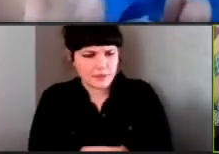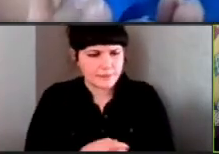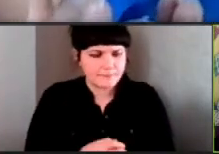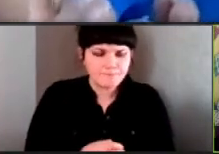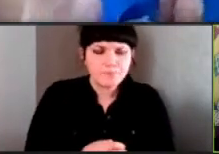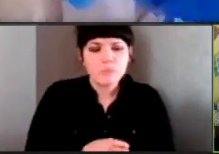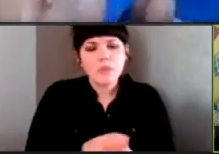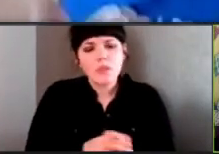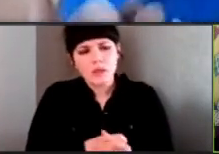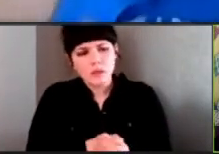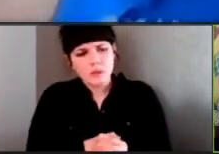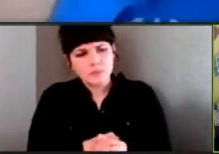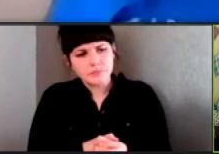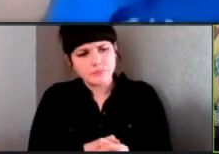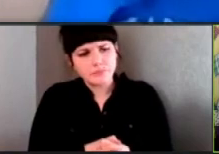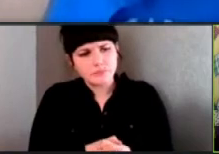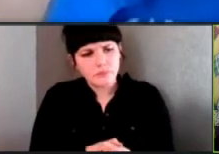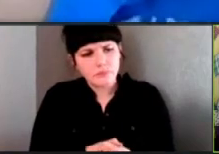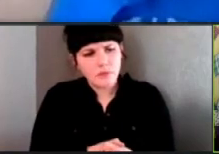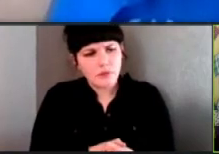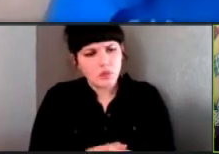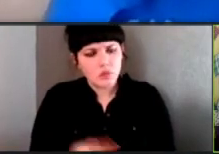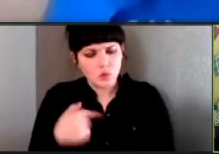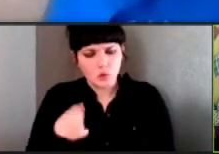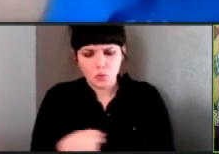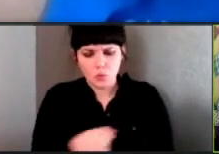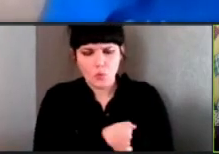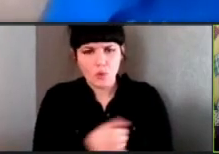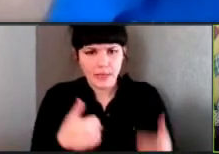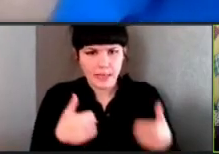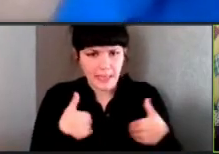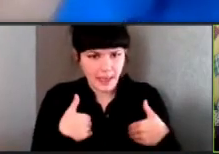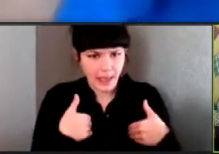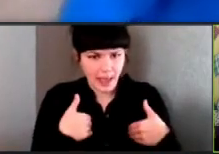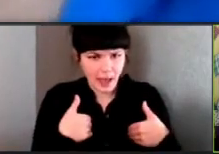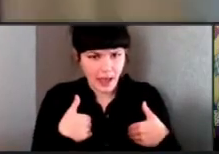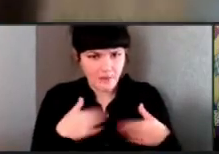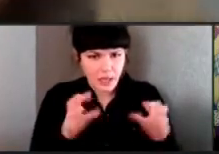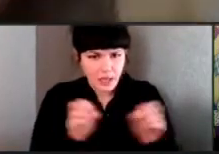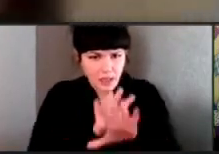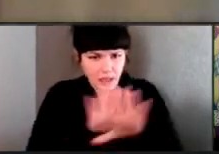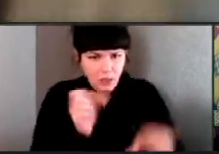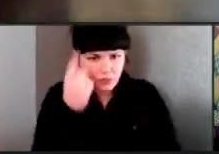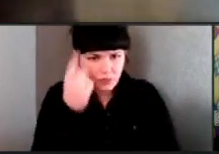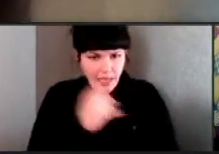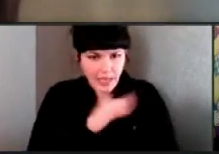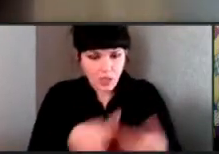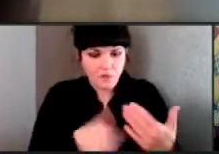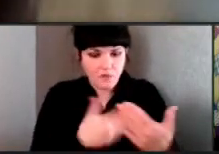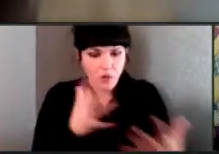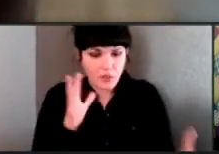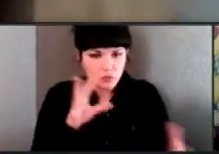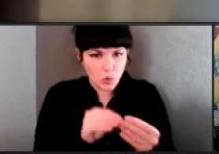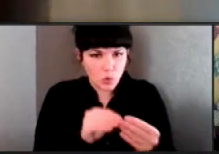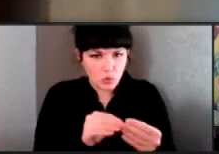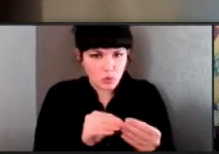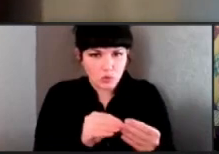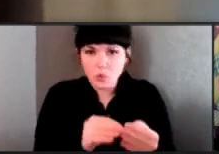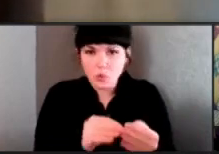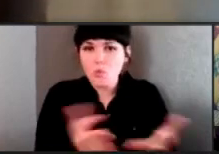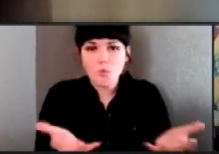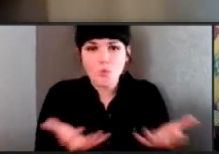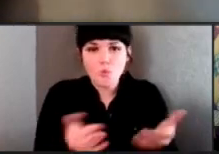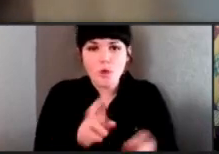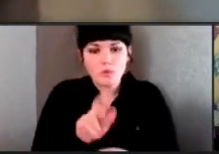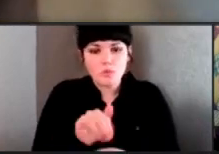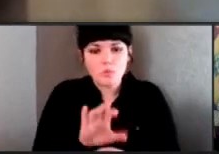breakdown of race and ethnicity of your totals yet? Not as of yet. I haven't seen any data come across my